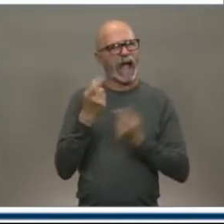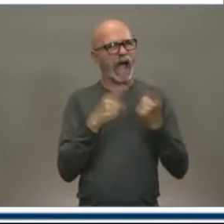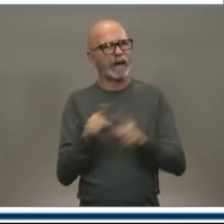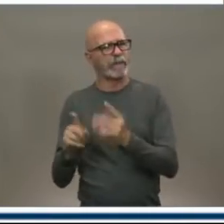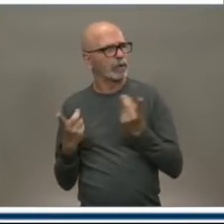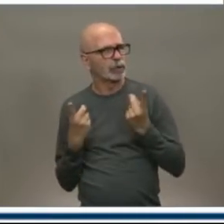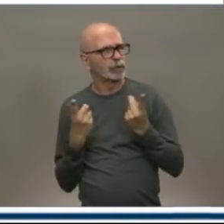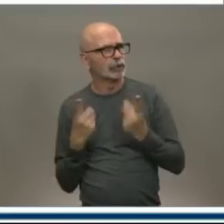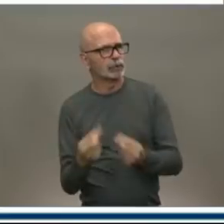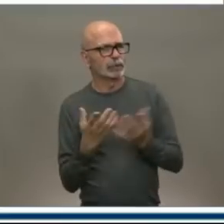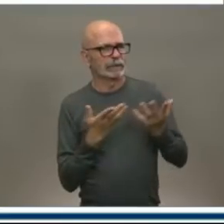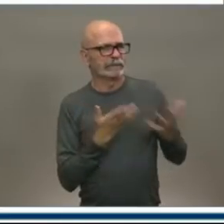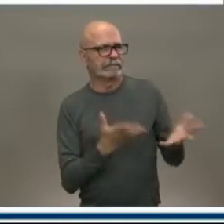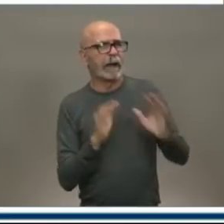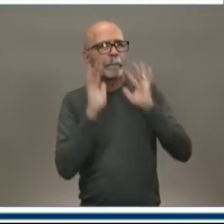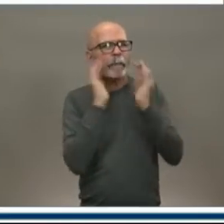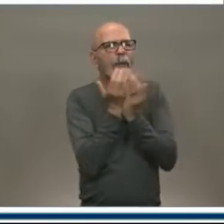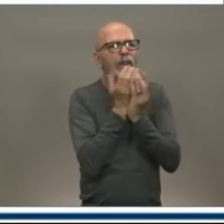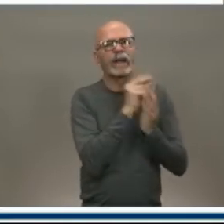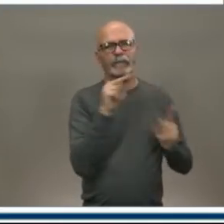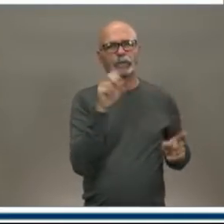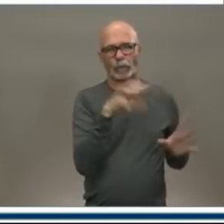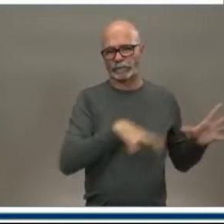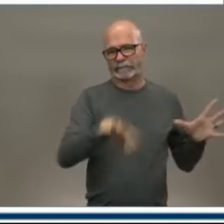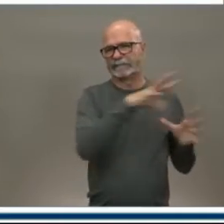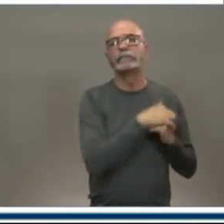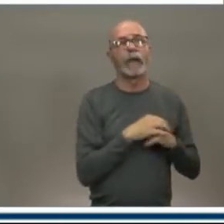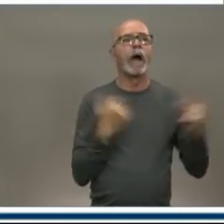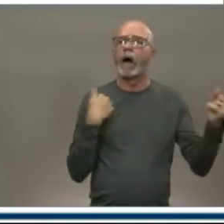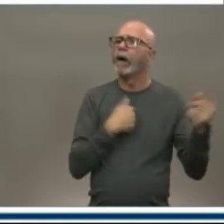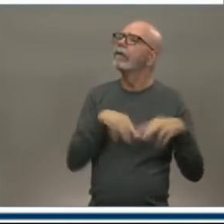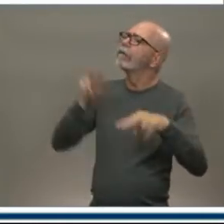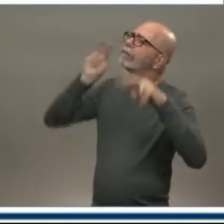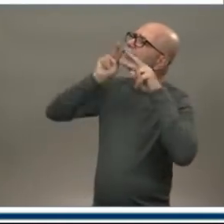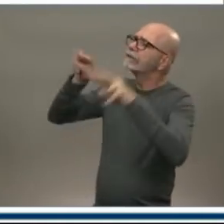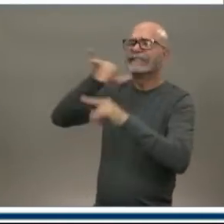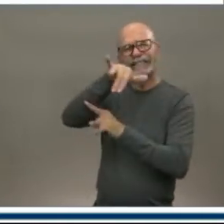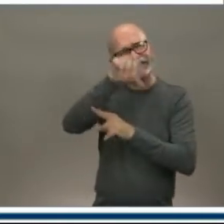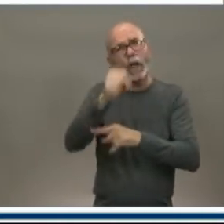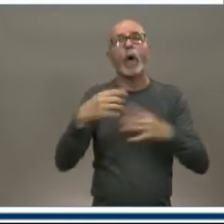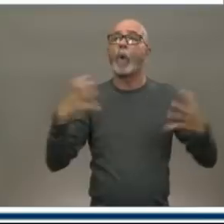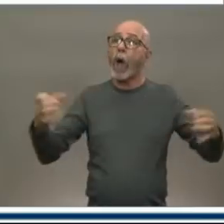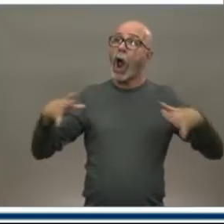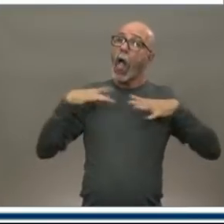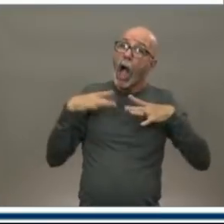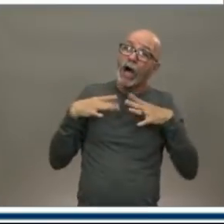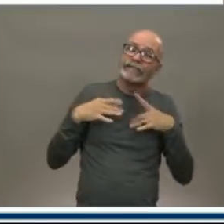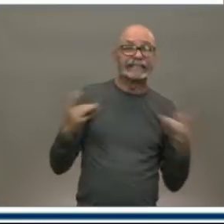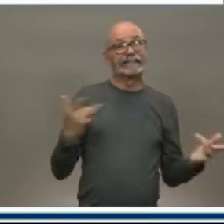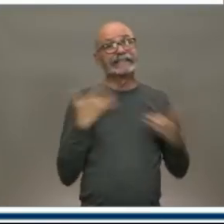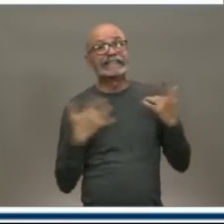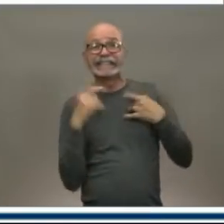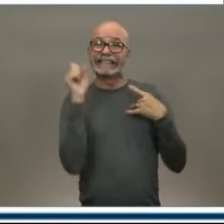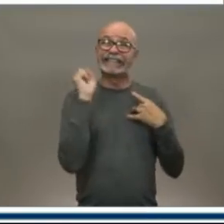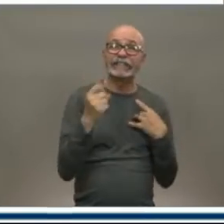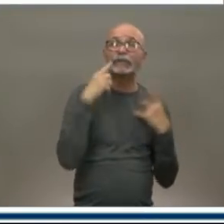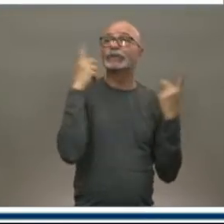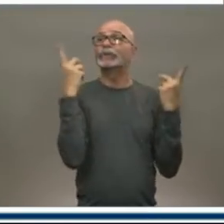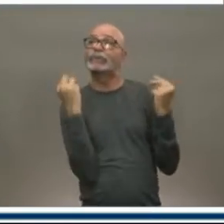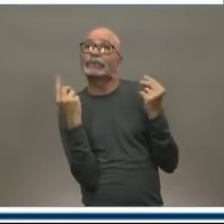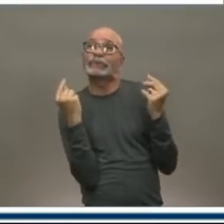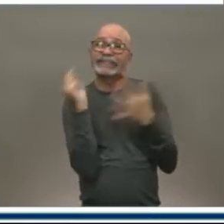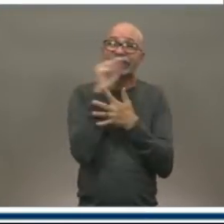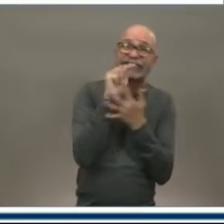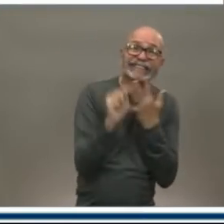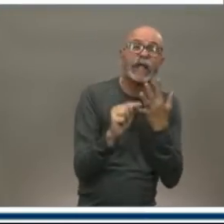forward to the holiday season. What is the right approach that we can take to the holiday season, knowing that we have to